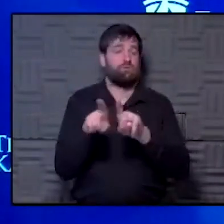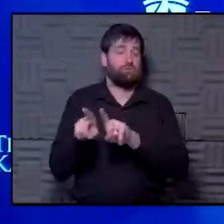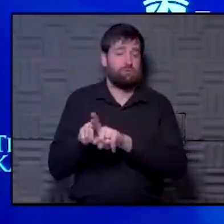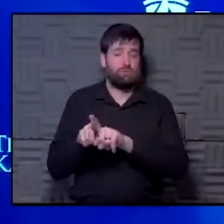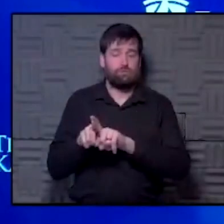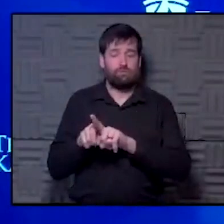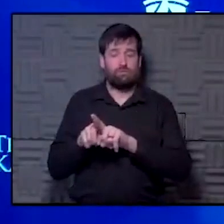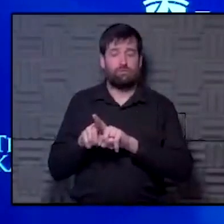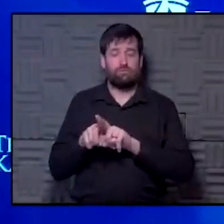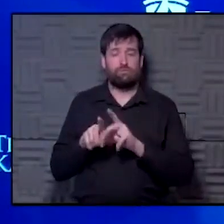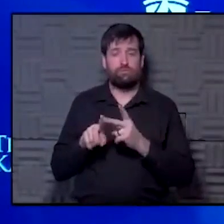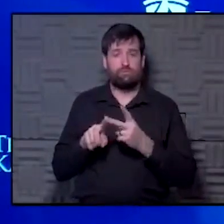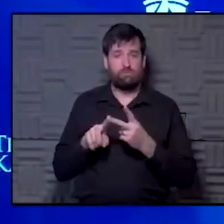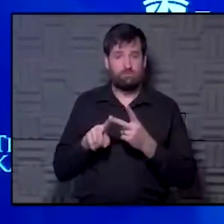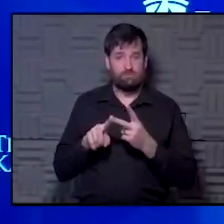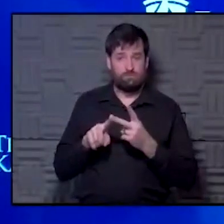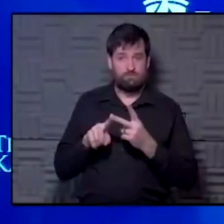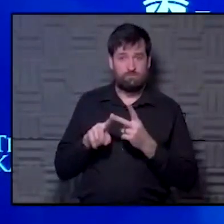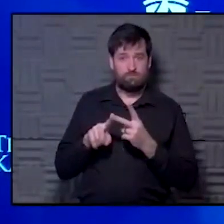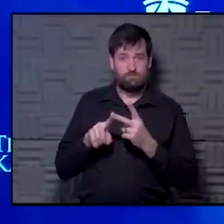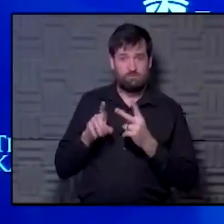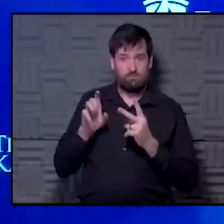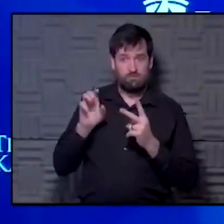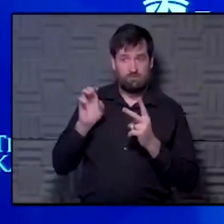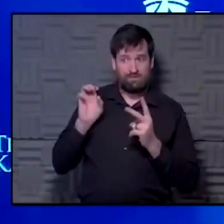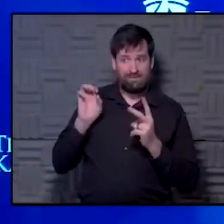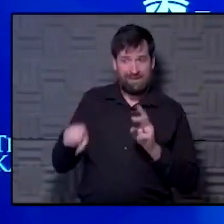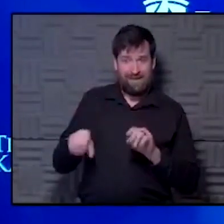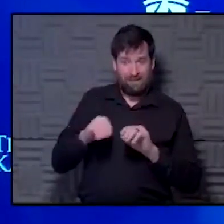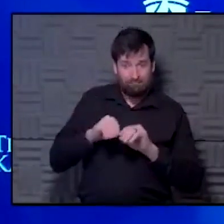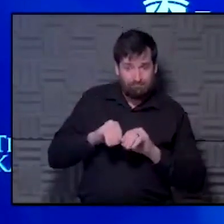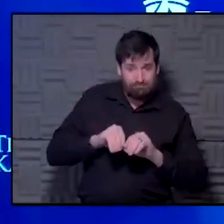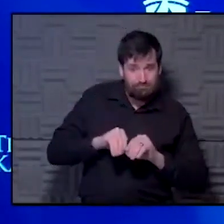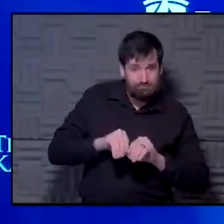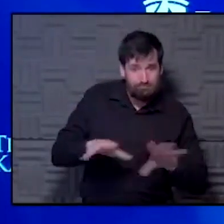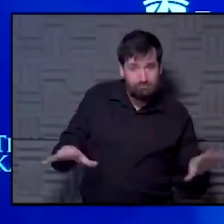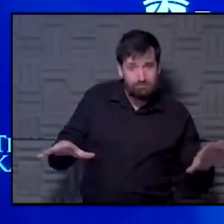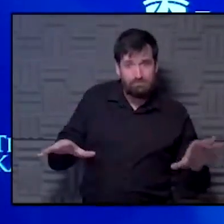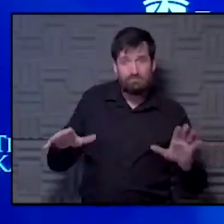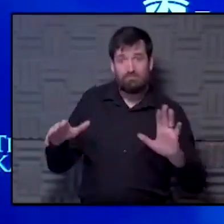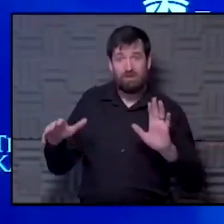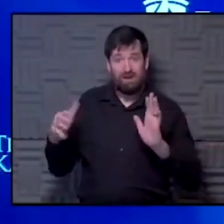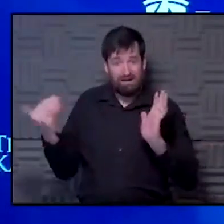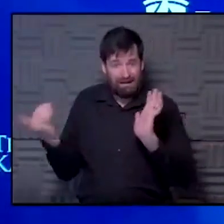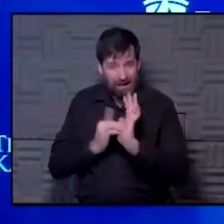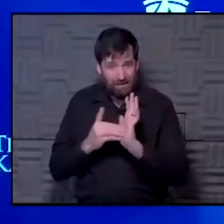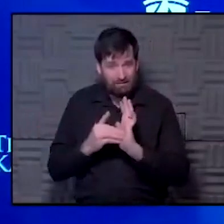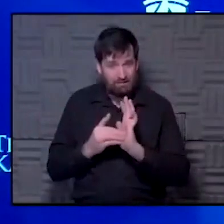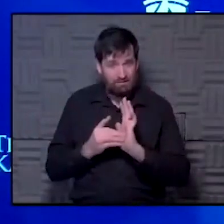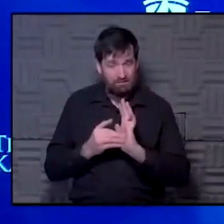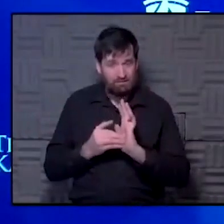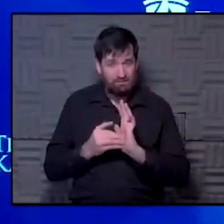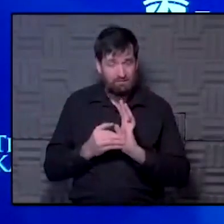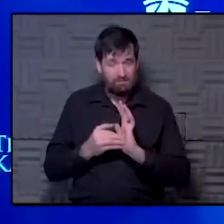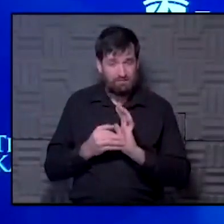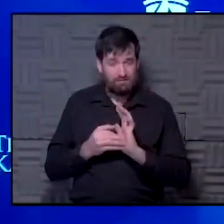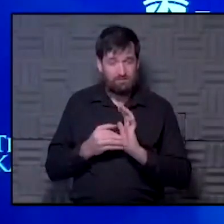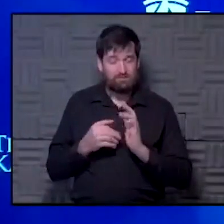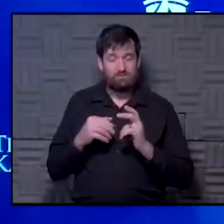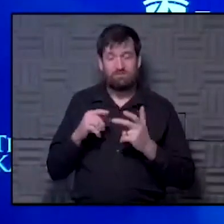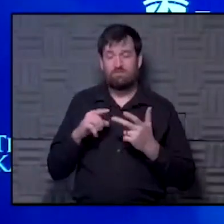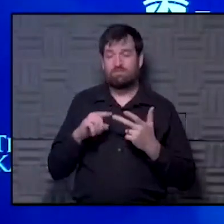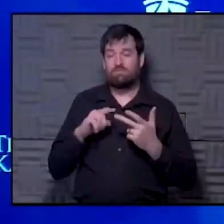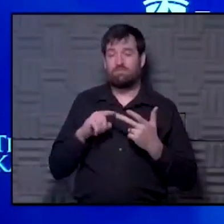rare that I can give it to someone else if I get it in 90 days. And she doesn't know